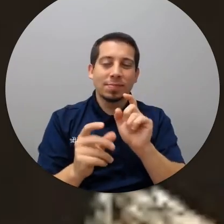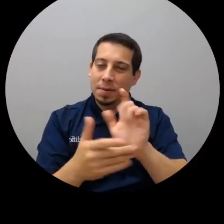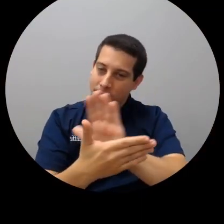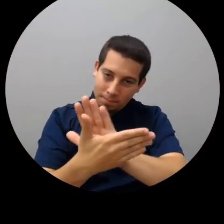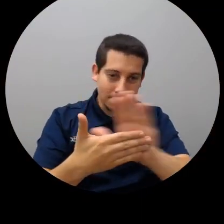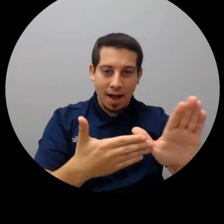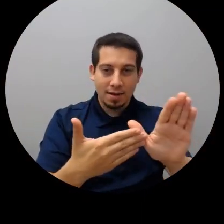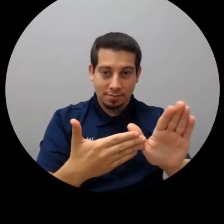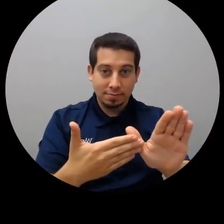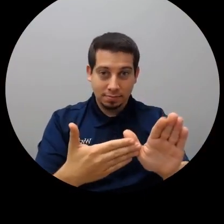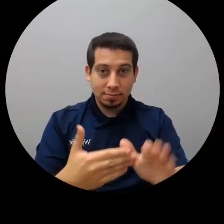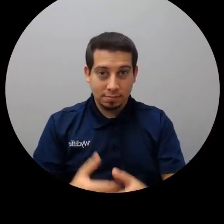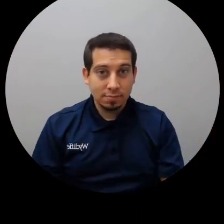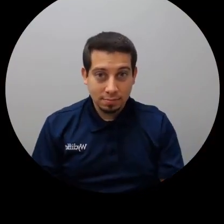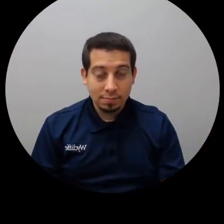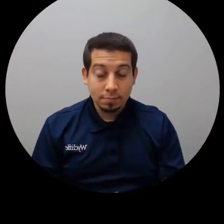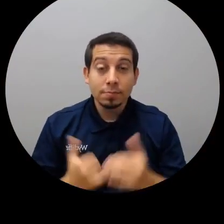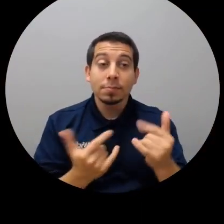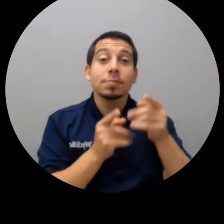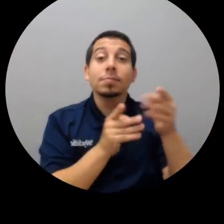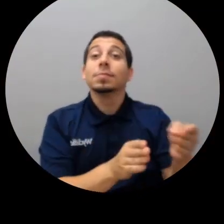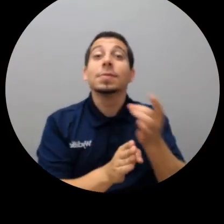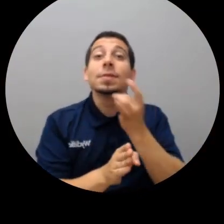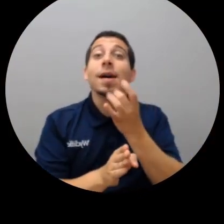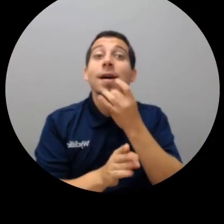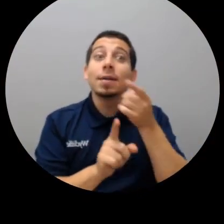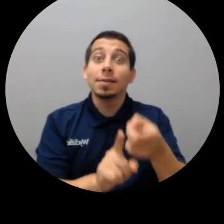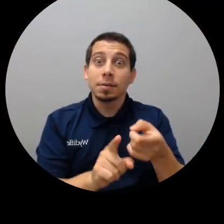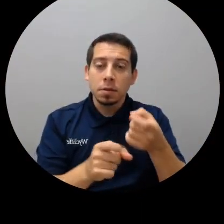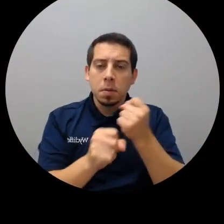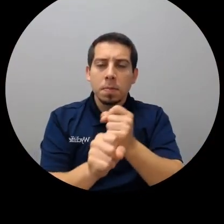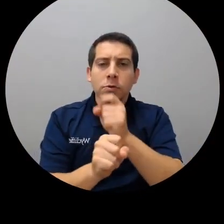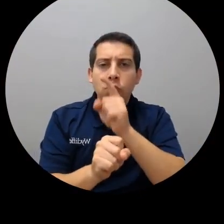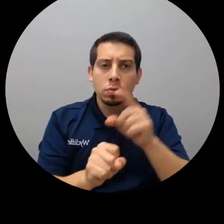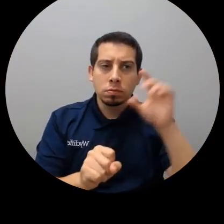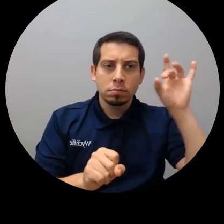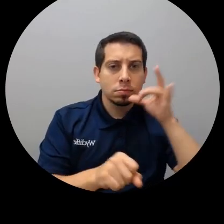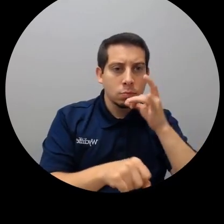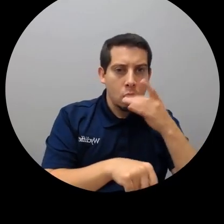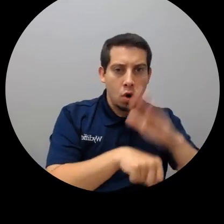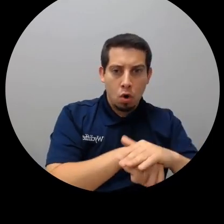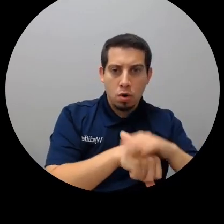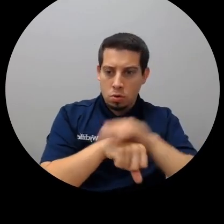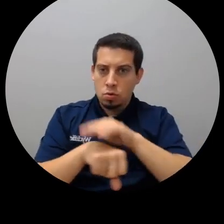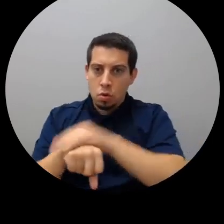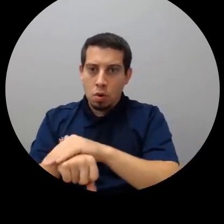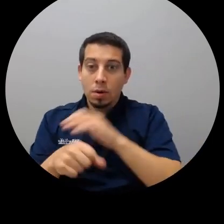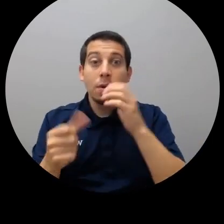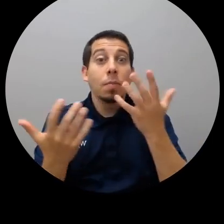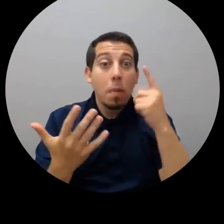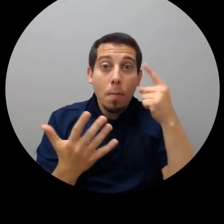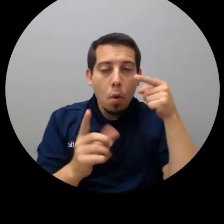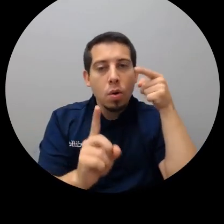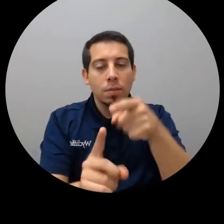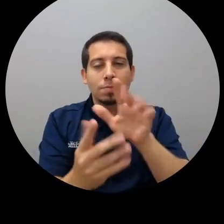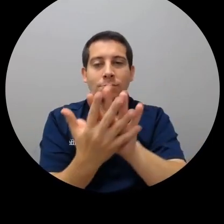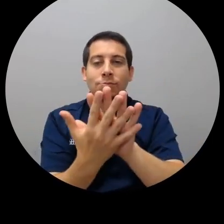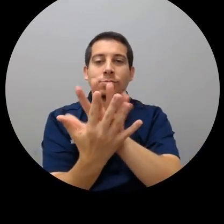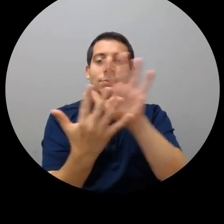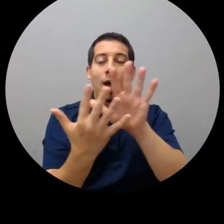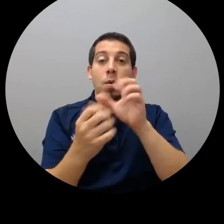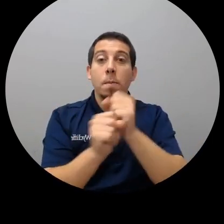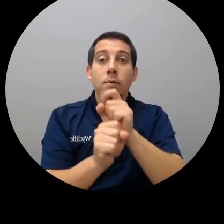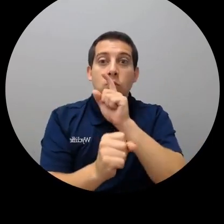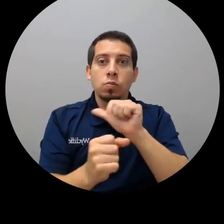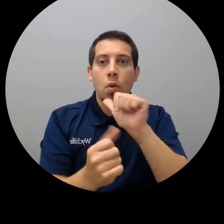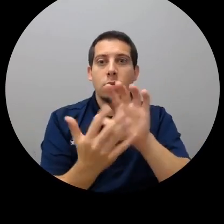signer. With your lighting, you don't need lighting like you would for a green screen setup that's nice and flat